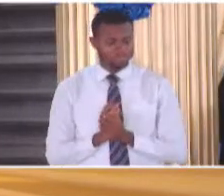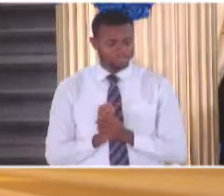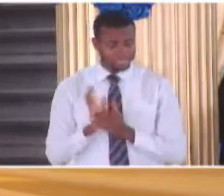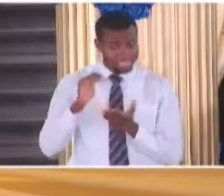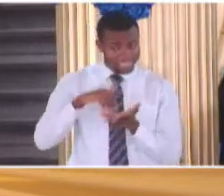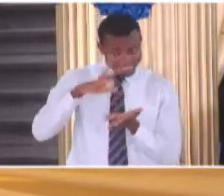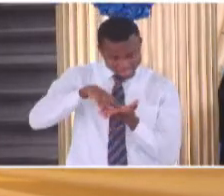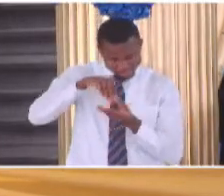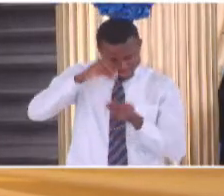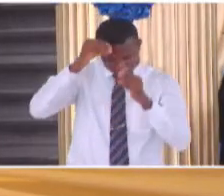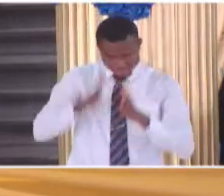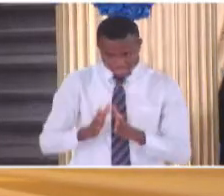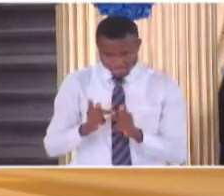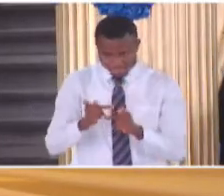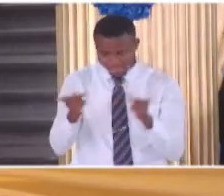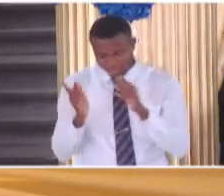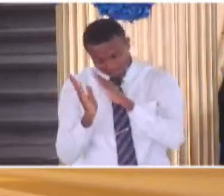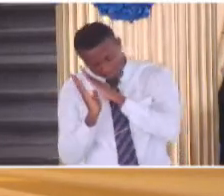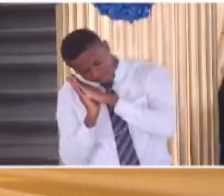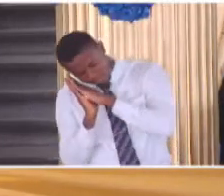Student accommodation.